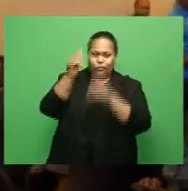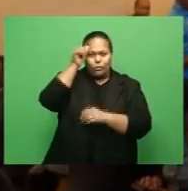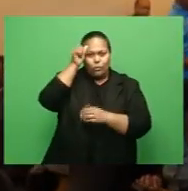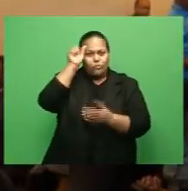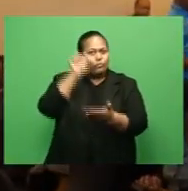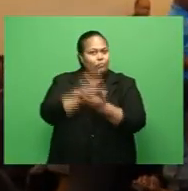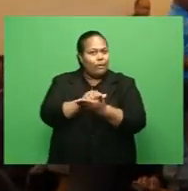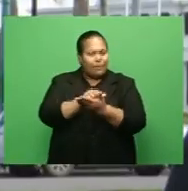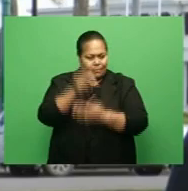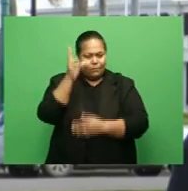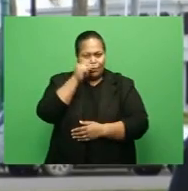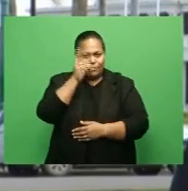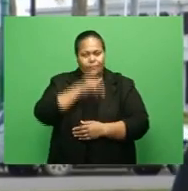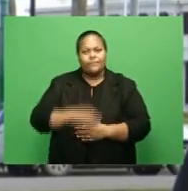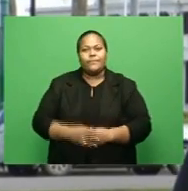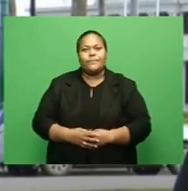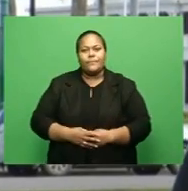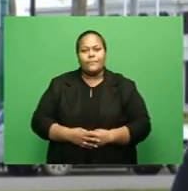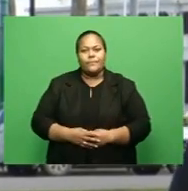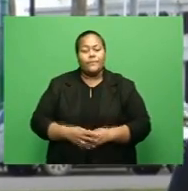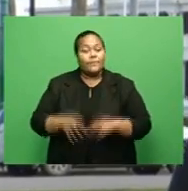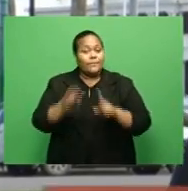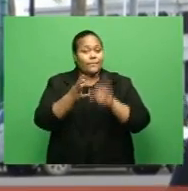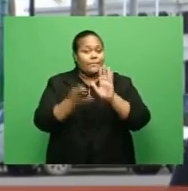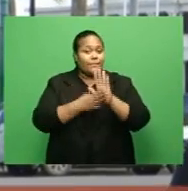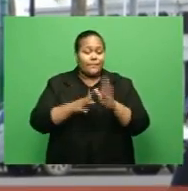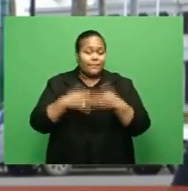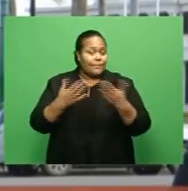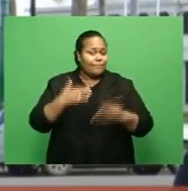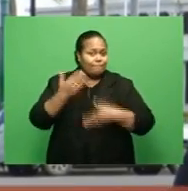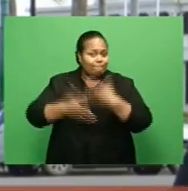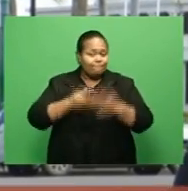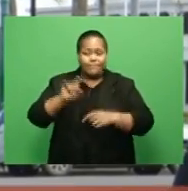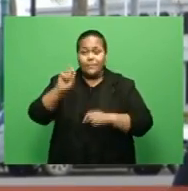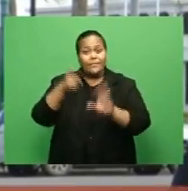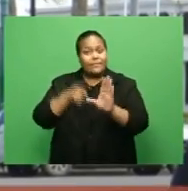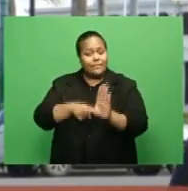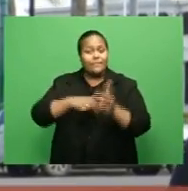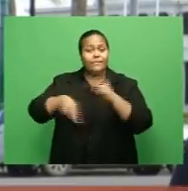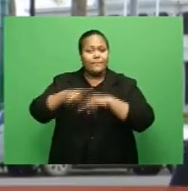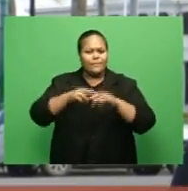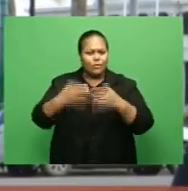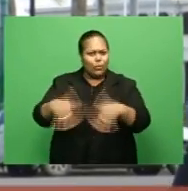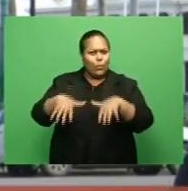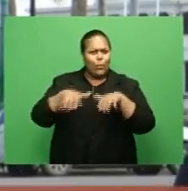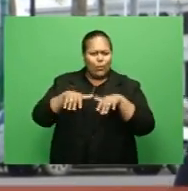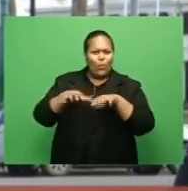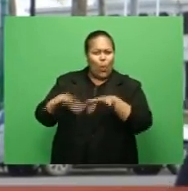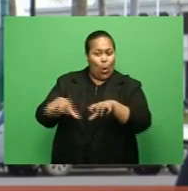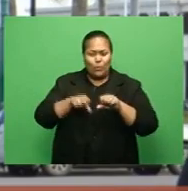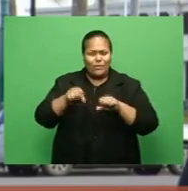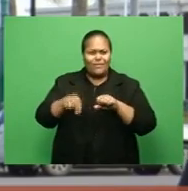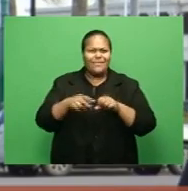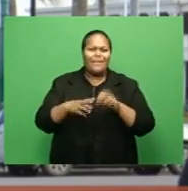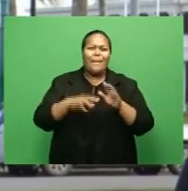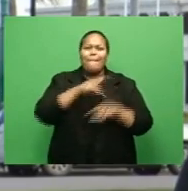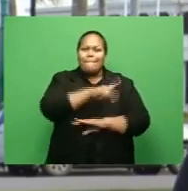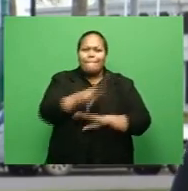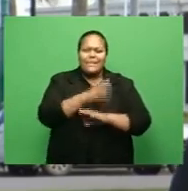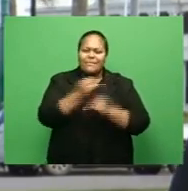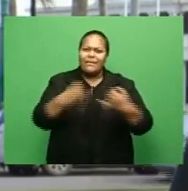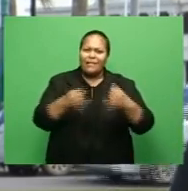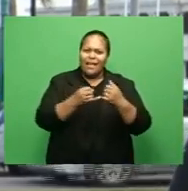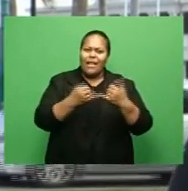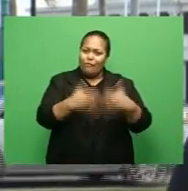know is possible. The Prime Minister says next year Fiji will host the Pacific Islands Forum as chair as it enters its 5th